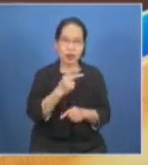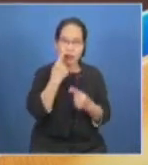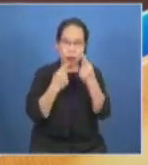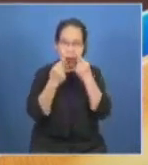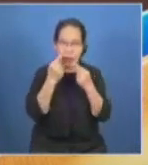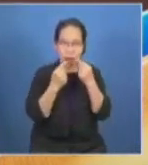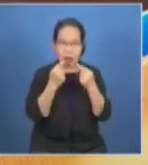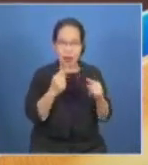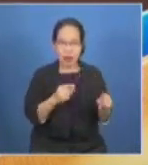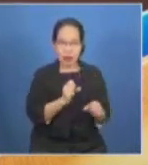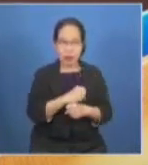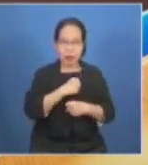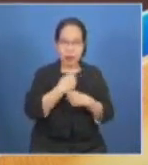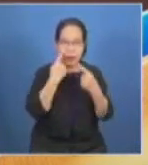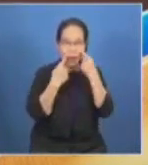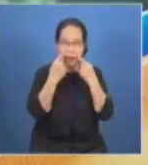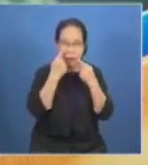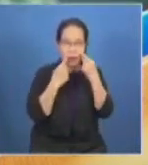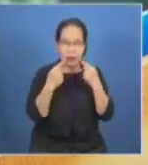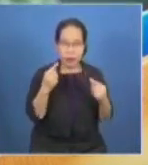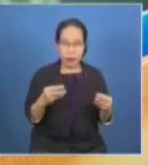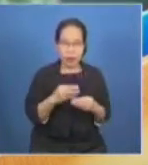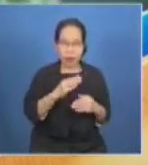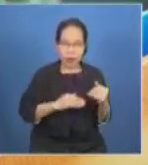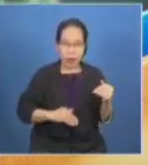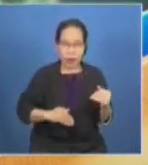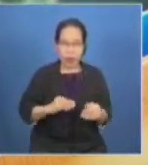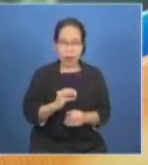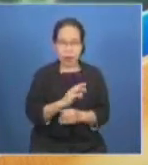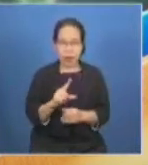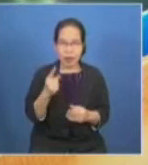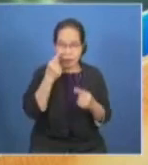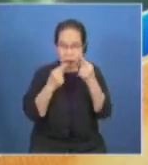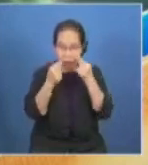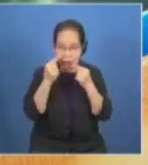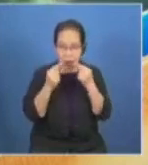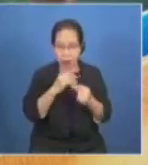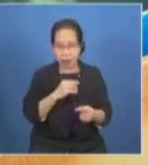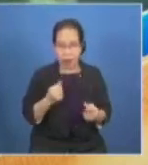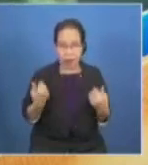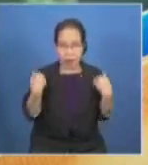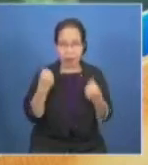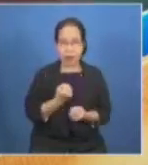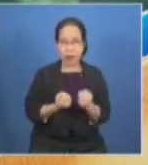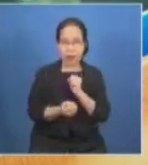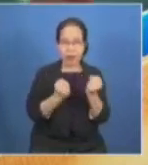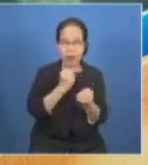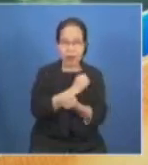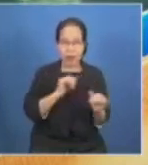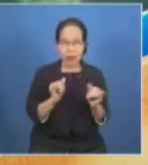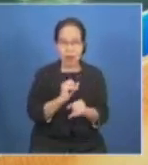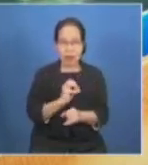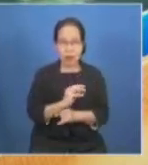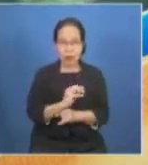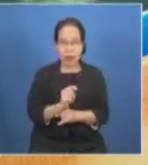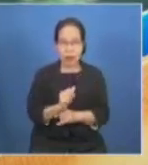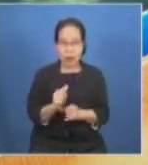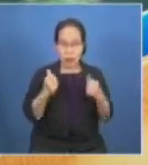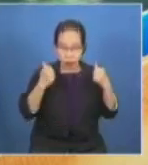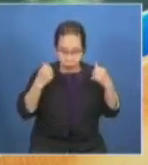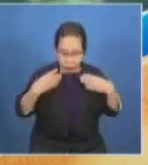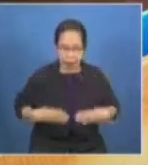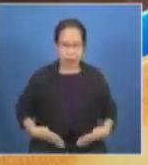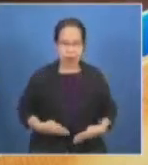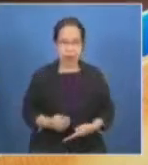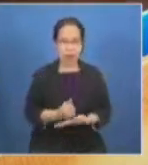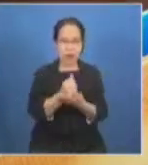Most of them are water. It makes tears more than the basal tears and contains substances such as